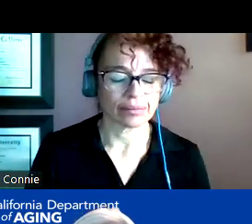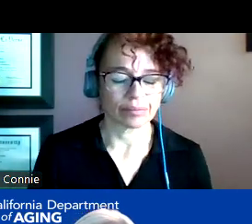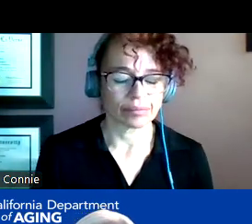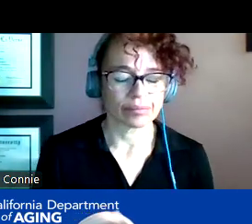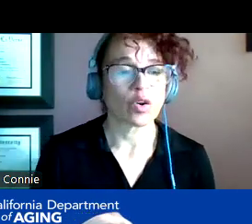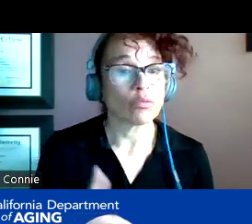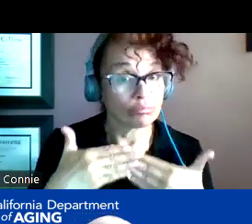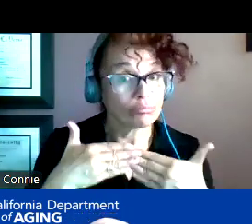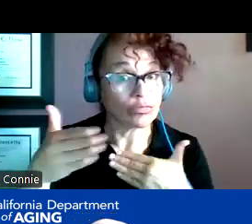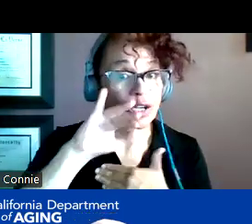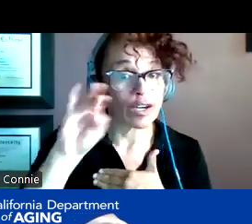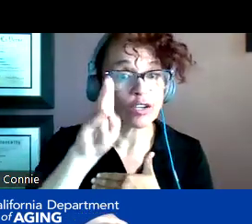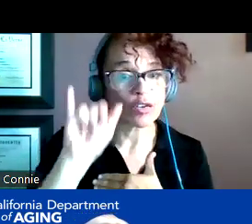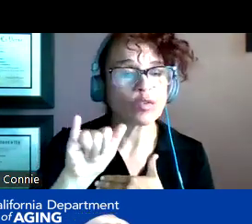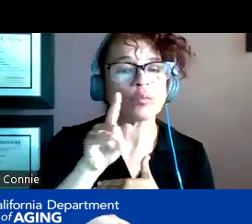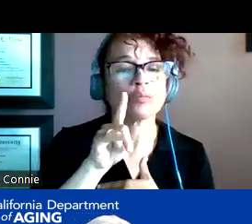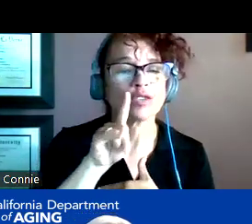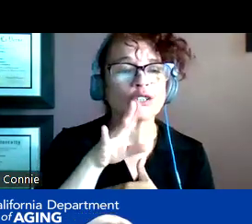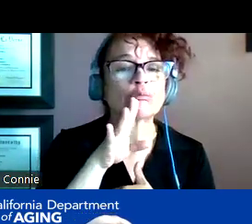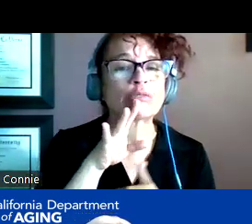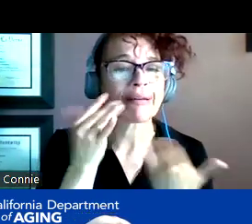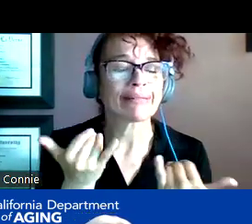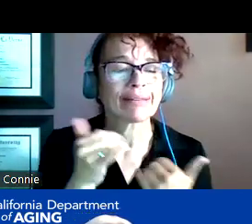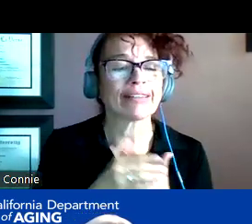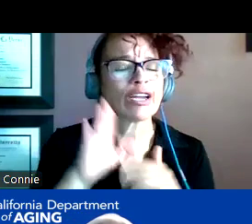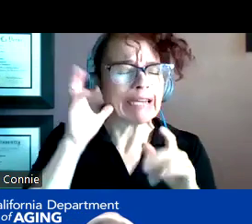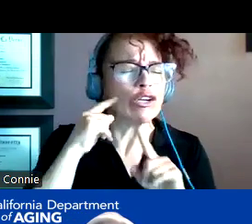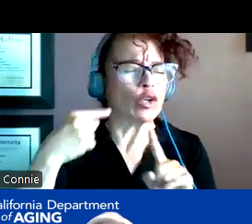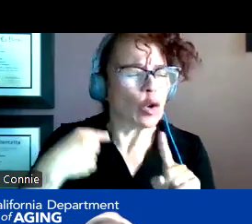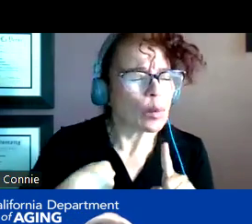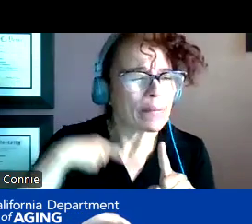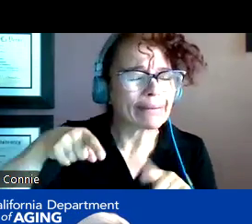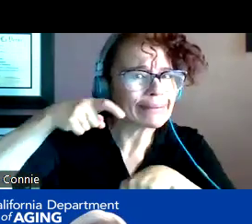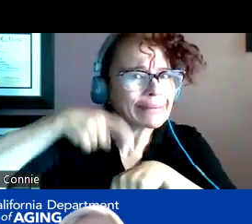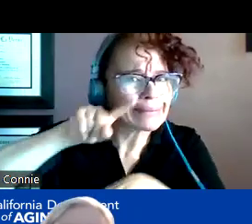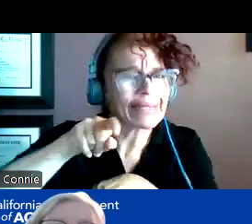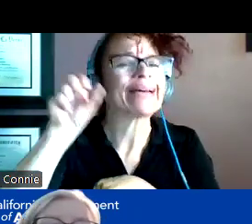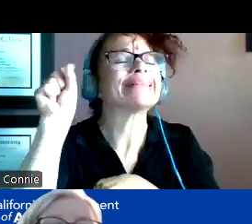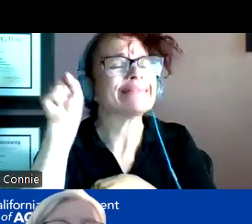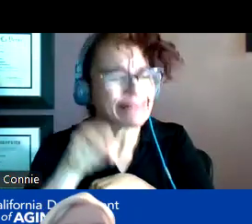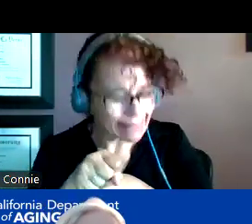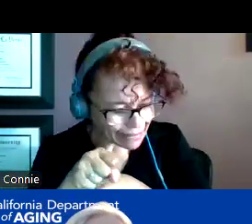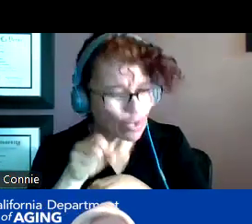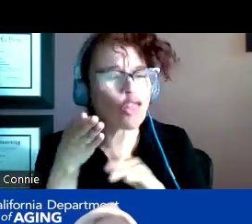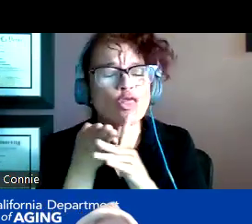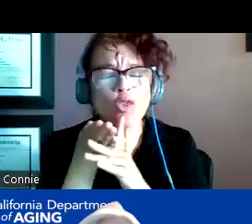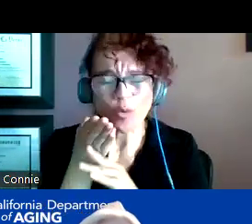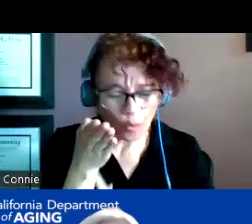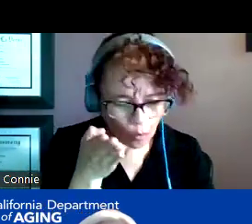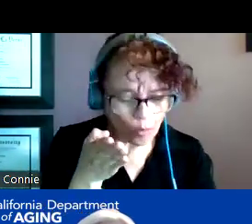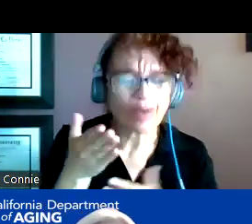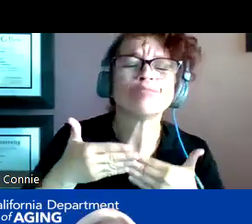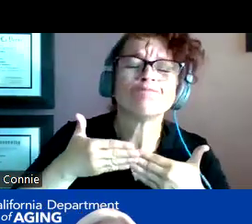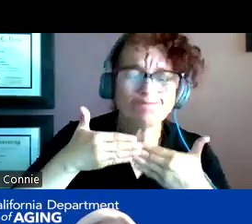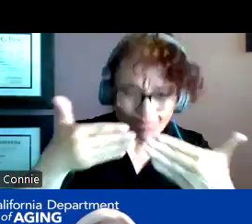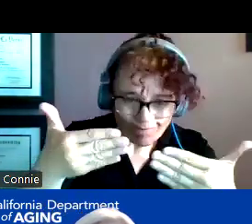Do you want to go ahead, Jeffrey? You can unmute yourself. Can you hear me this time? Yes, you are coming through. Go